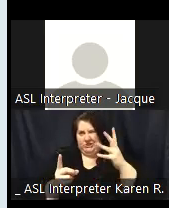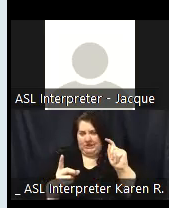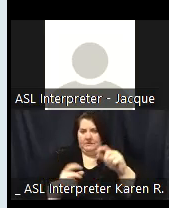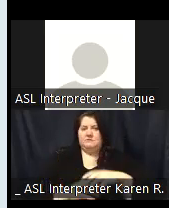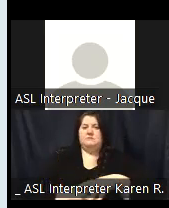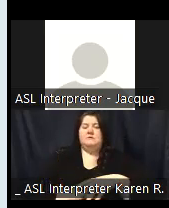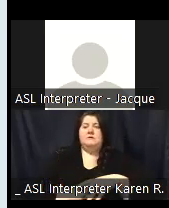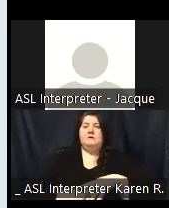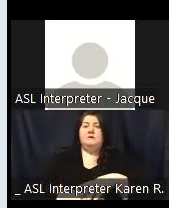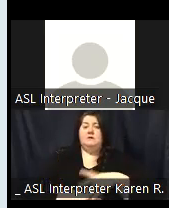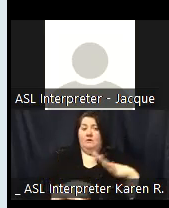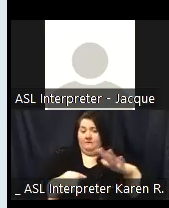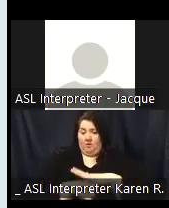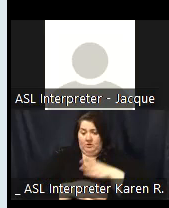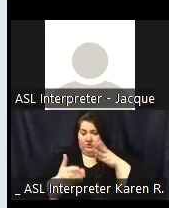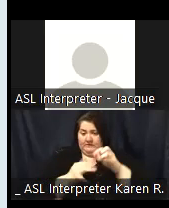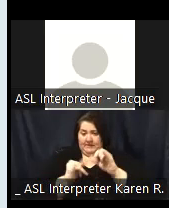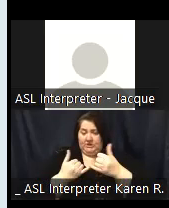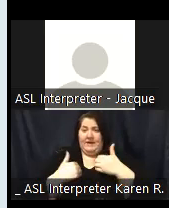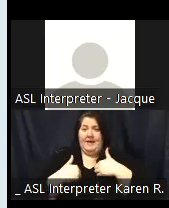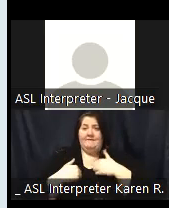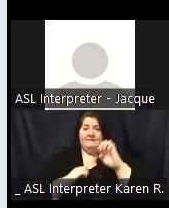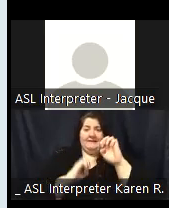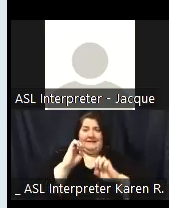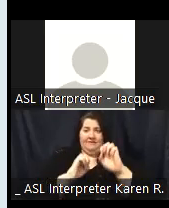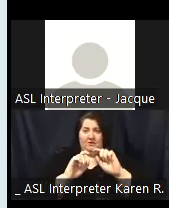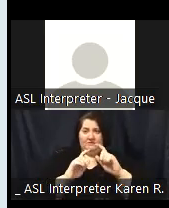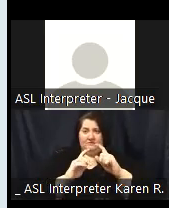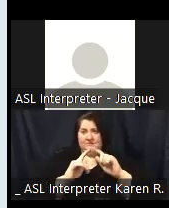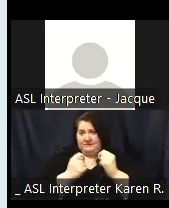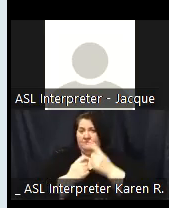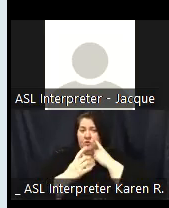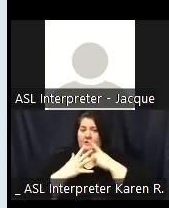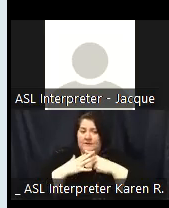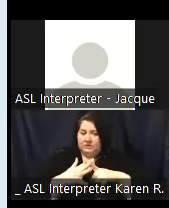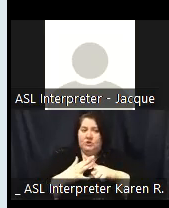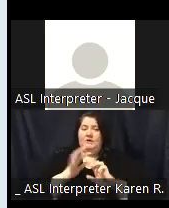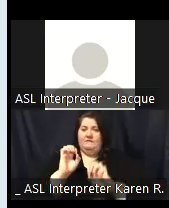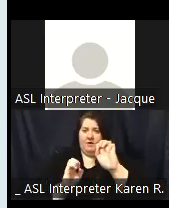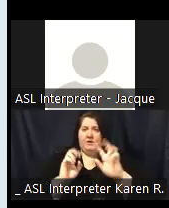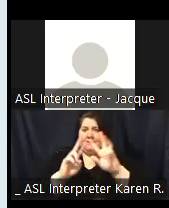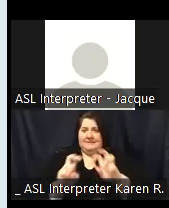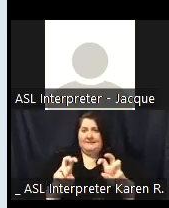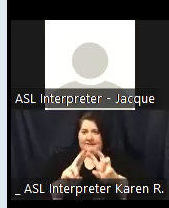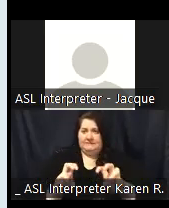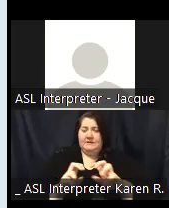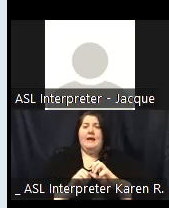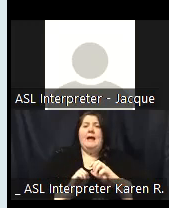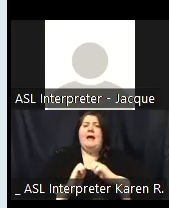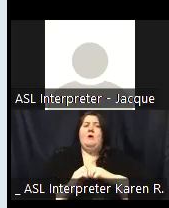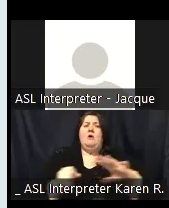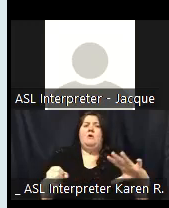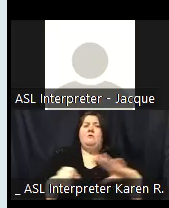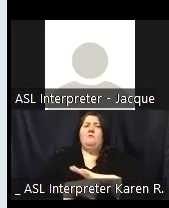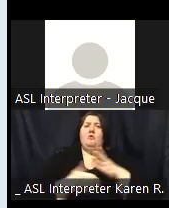which is, do full service agencies have eval teams for initial evaluation and assessment? How do full